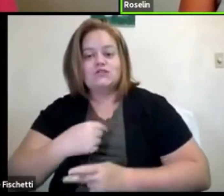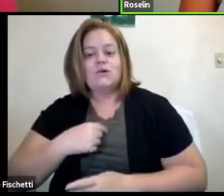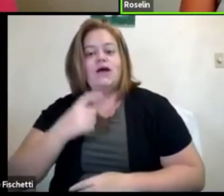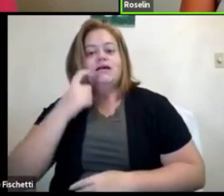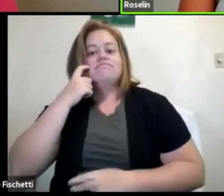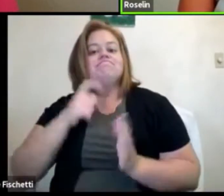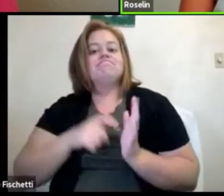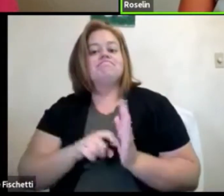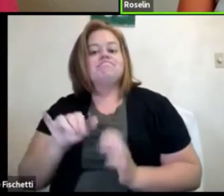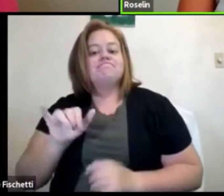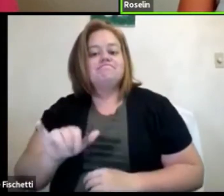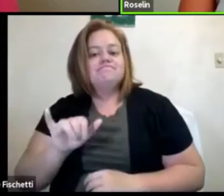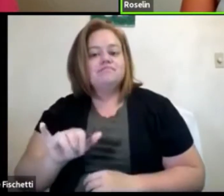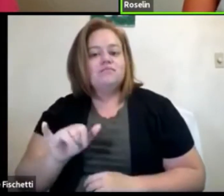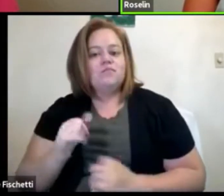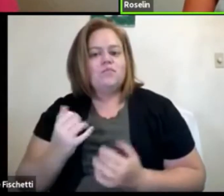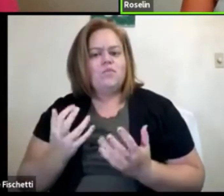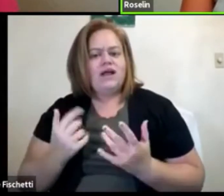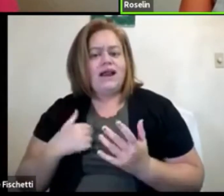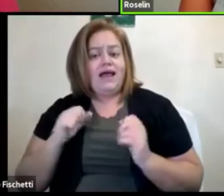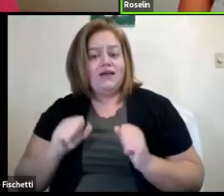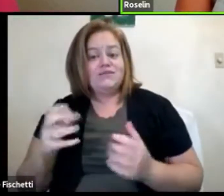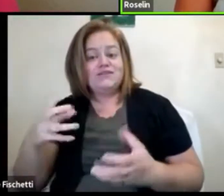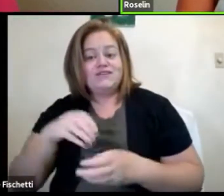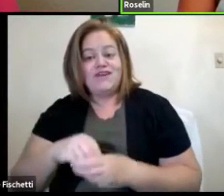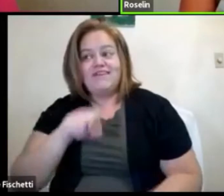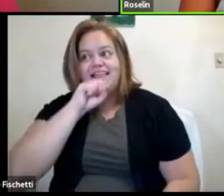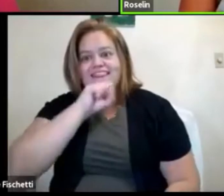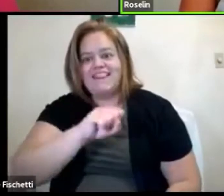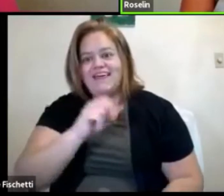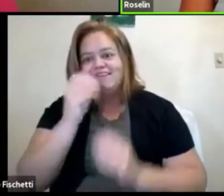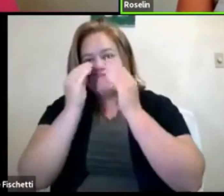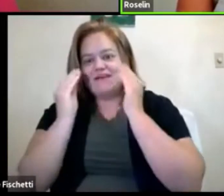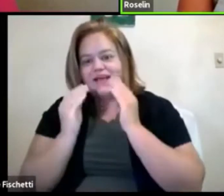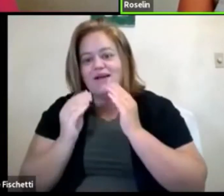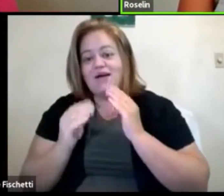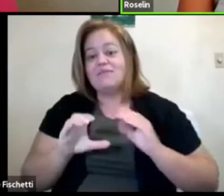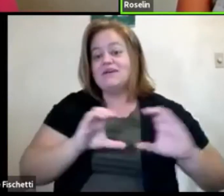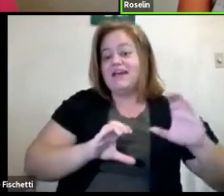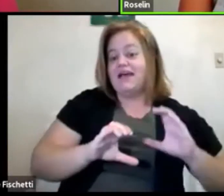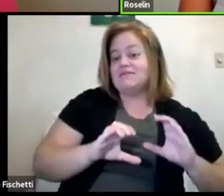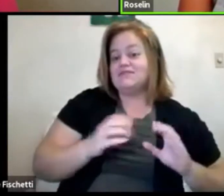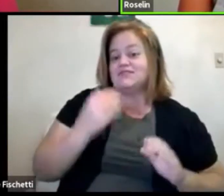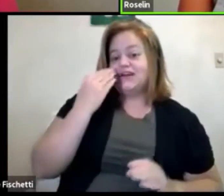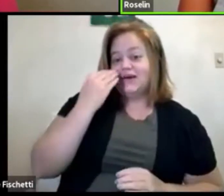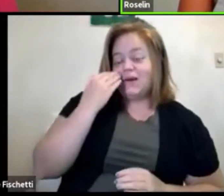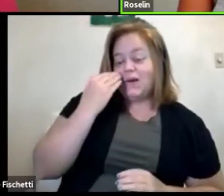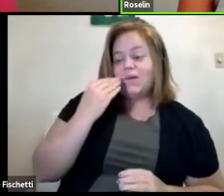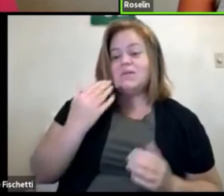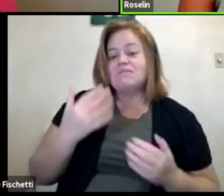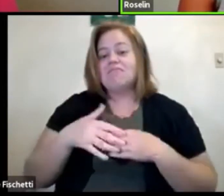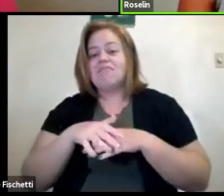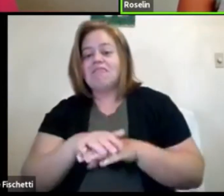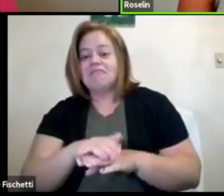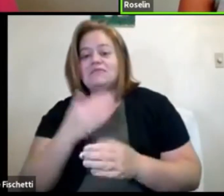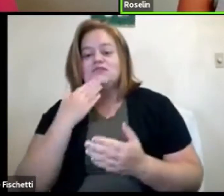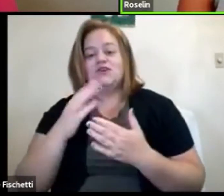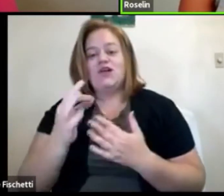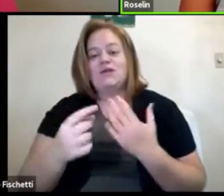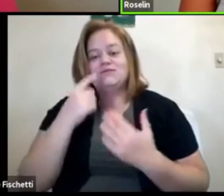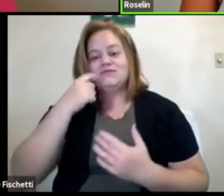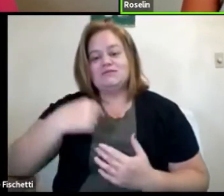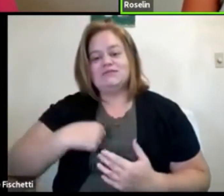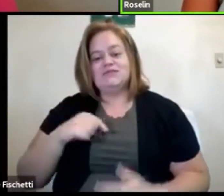about it and was like, oh, wait a minute. I love makeup. I'm a chemist. Maybe I can merge the two, and that's a possibility. That's when I realized